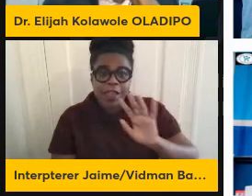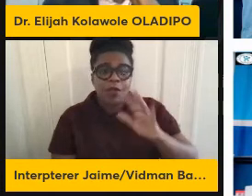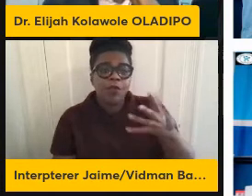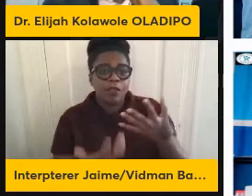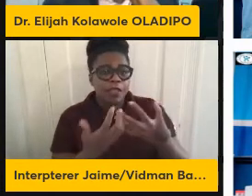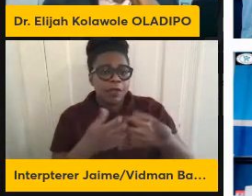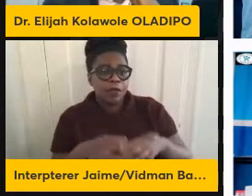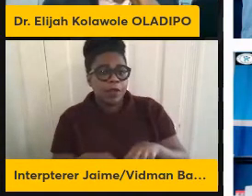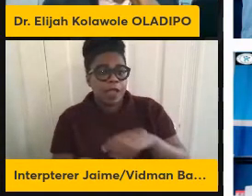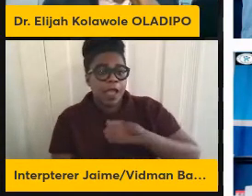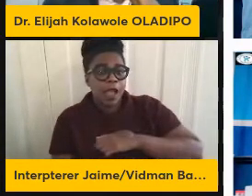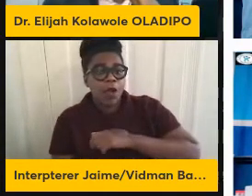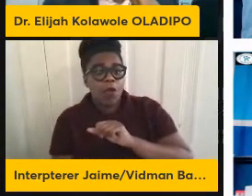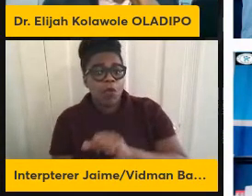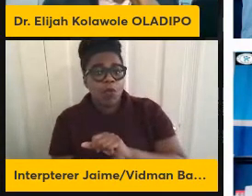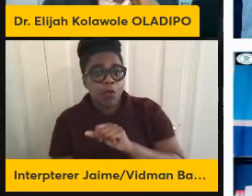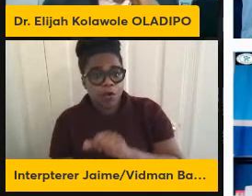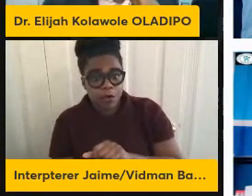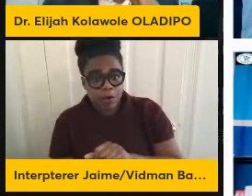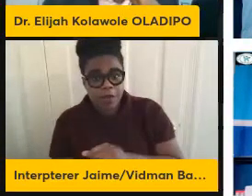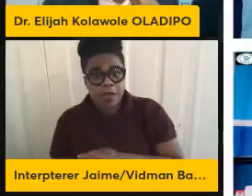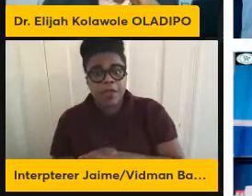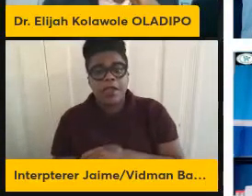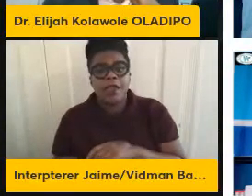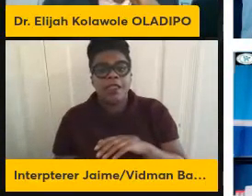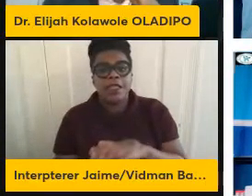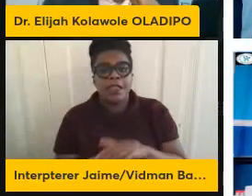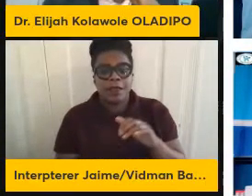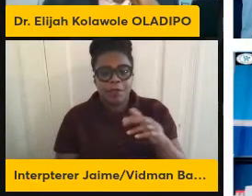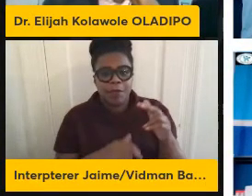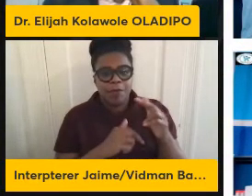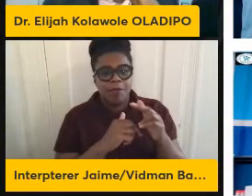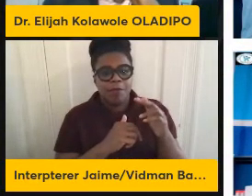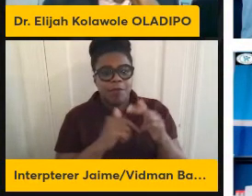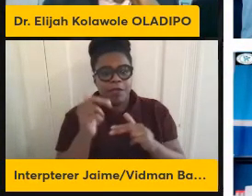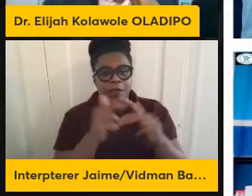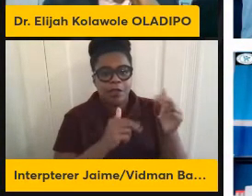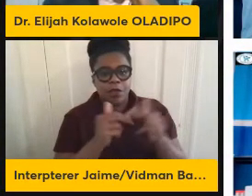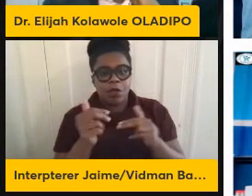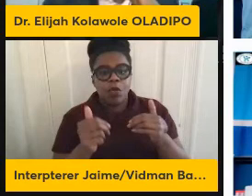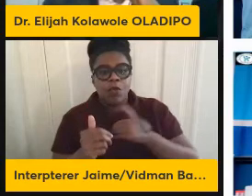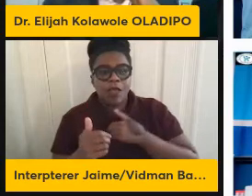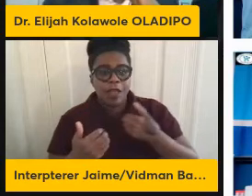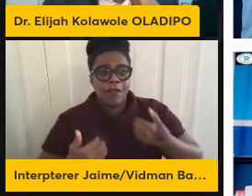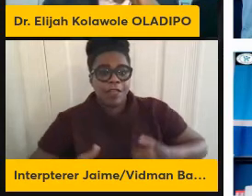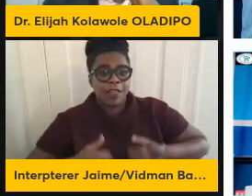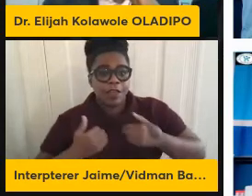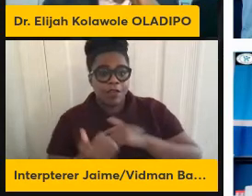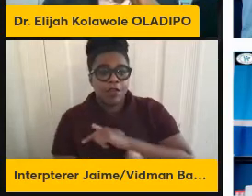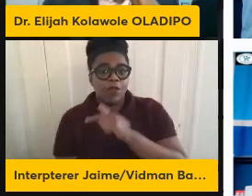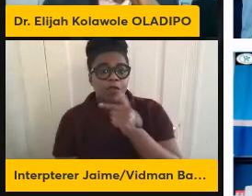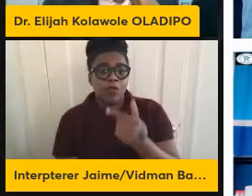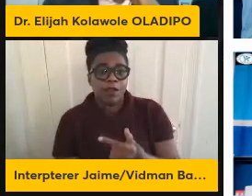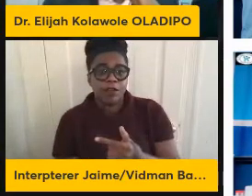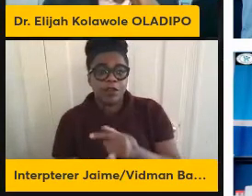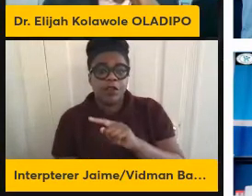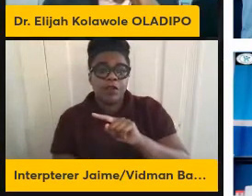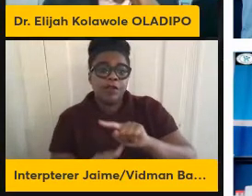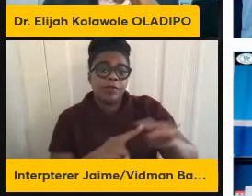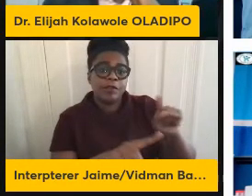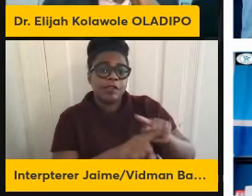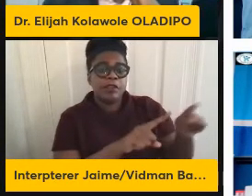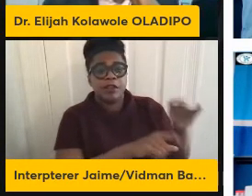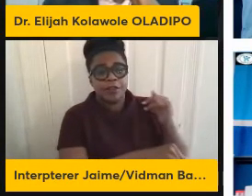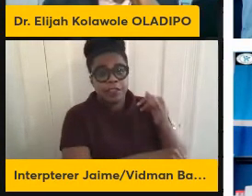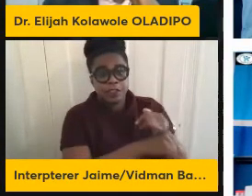work as we are doing it, we call it a capacity building. We have young graduates in the countries from different institutions that are part